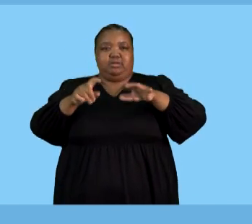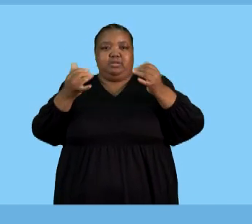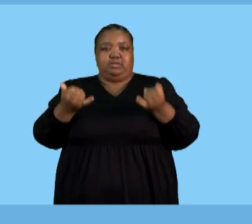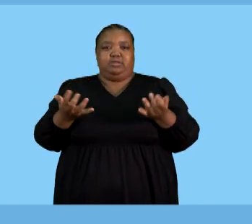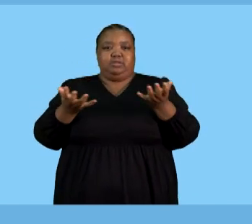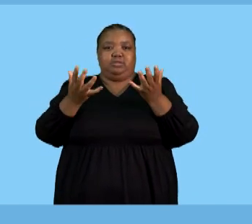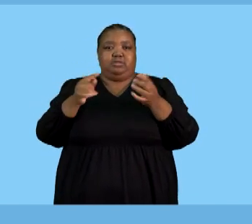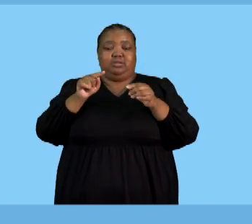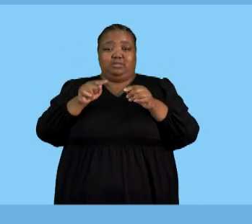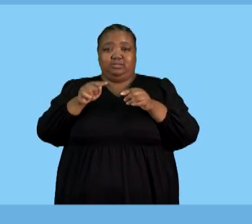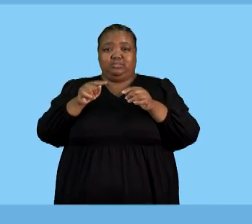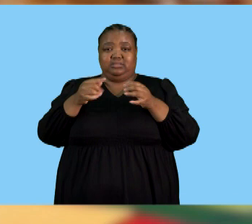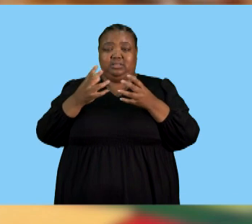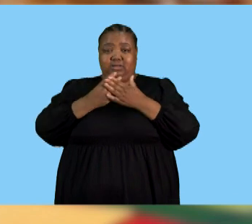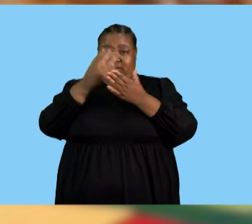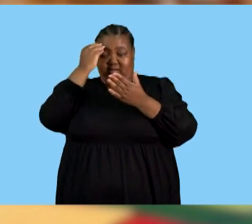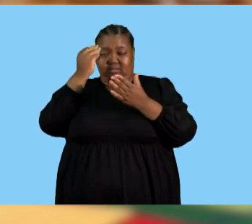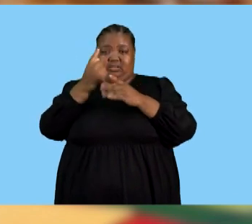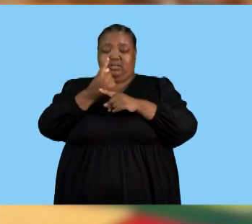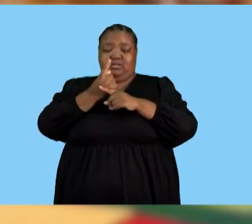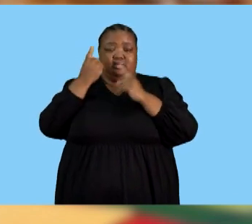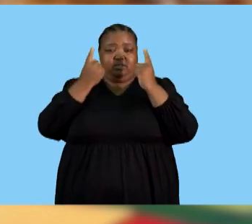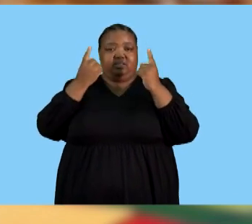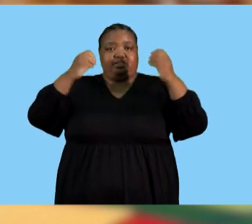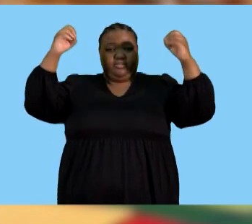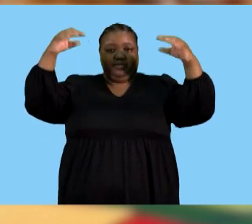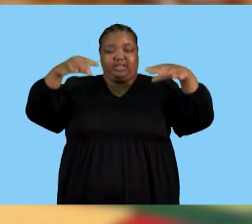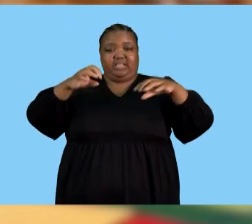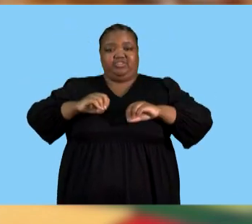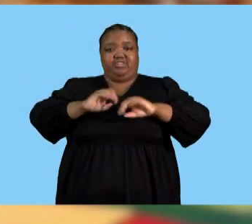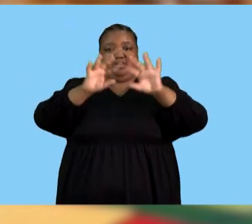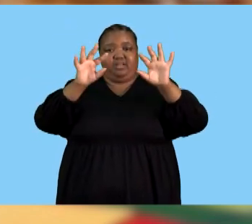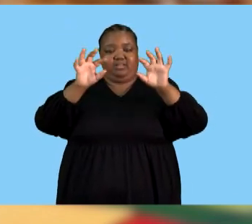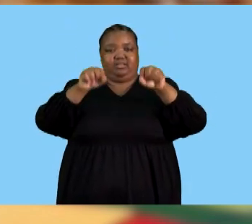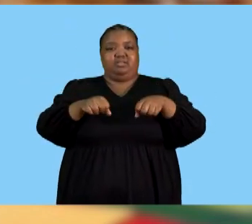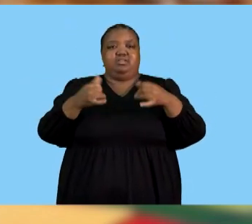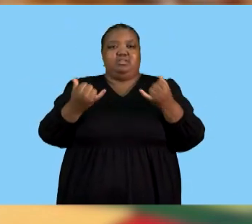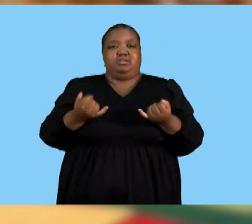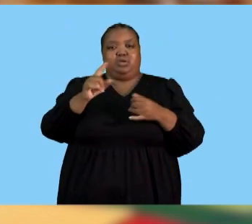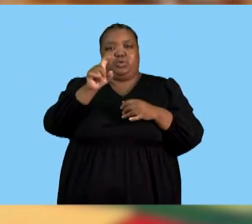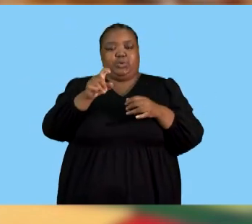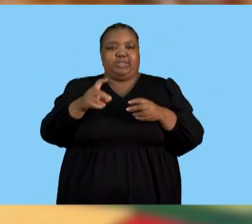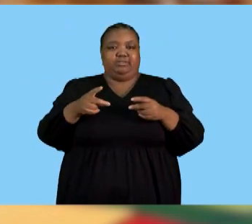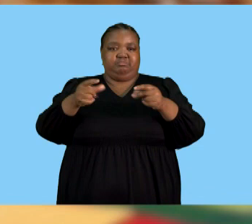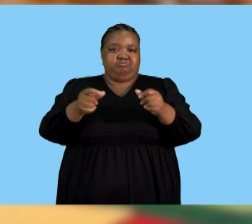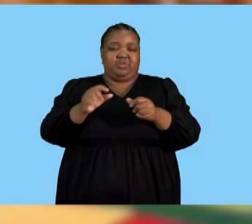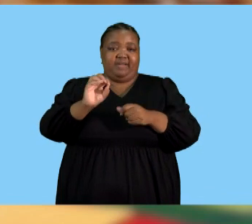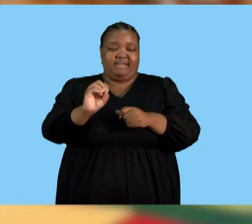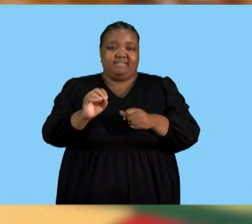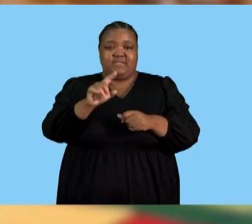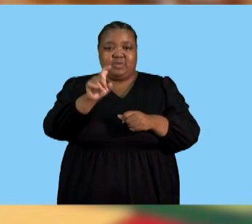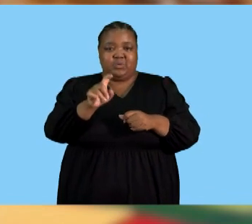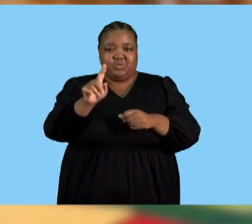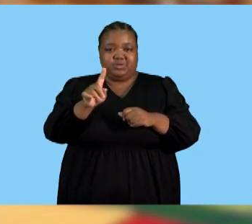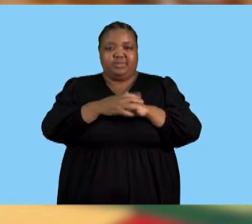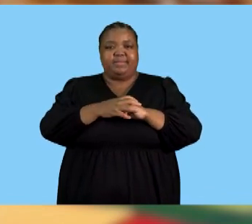is what I want you to always remember whenever you're thinking about this particular lesson on the reflection of light. However, I